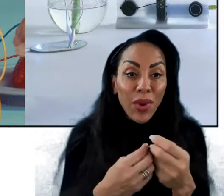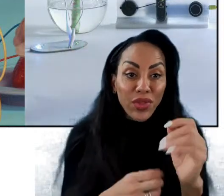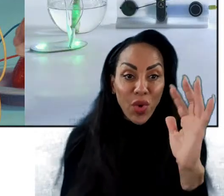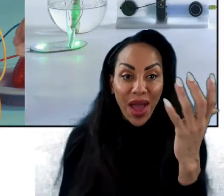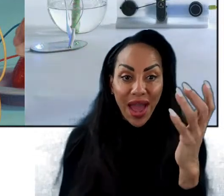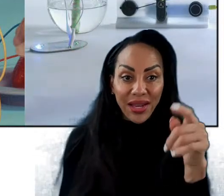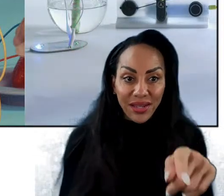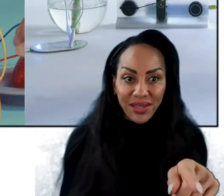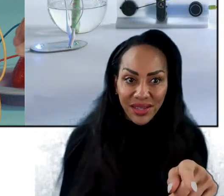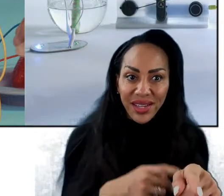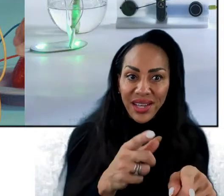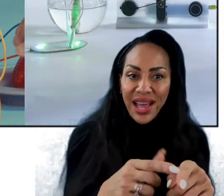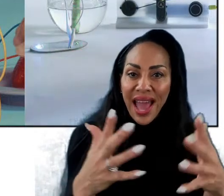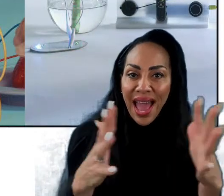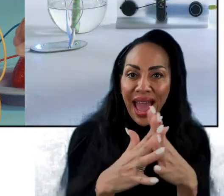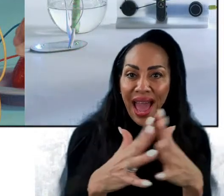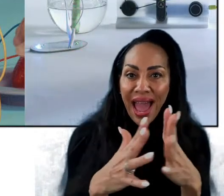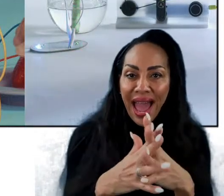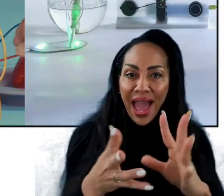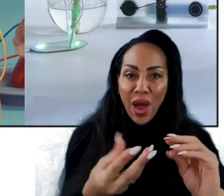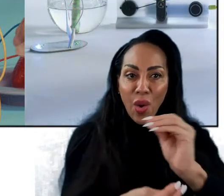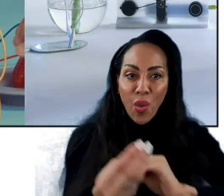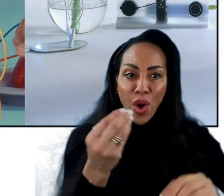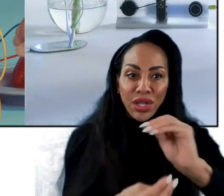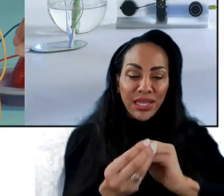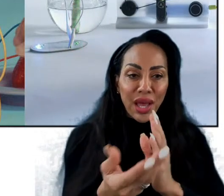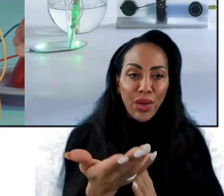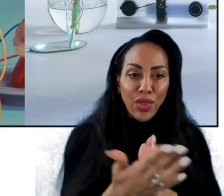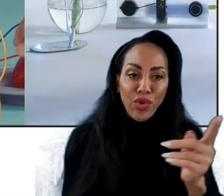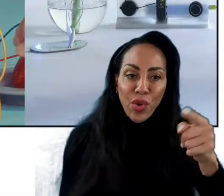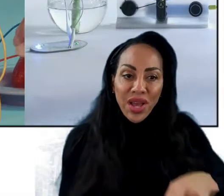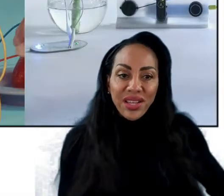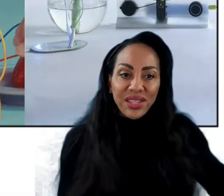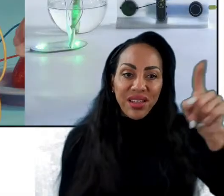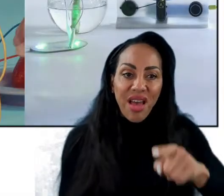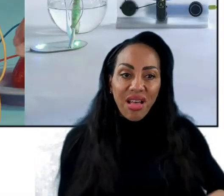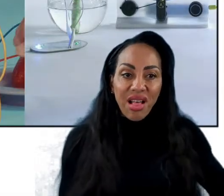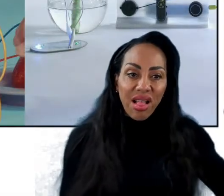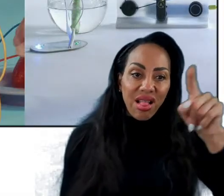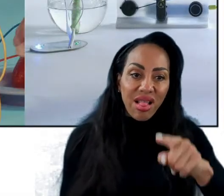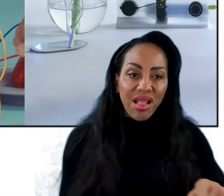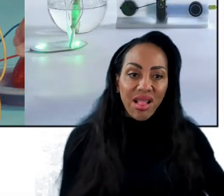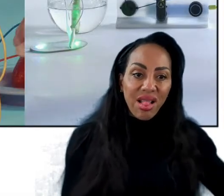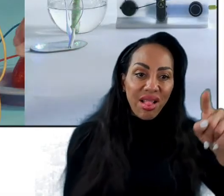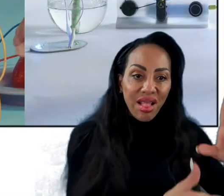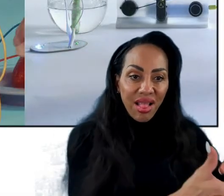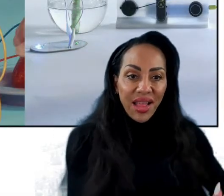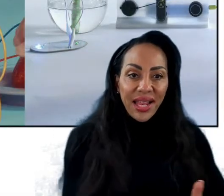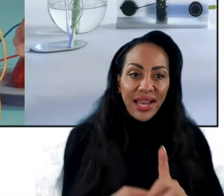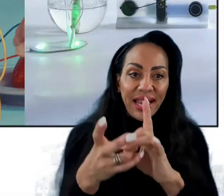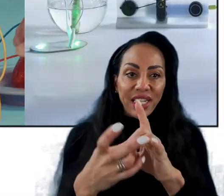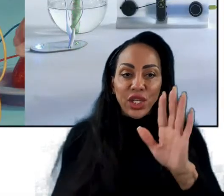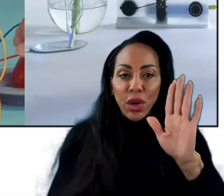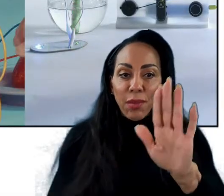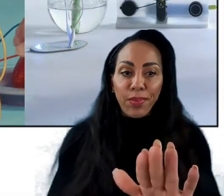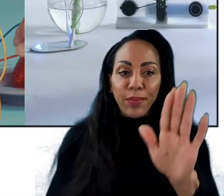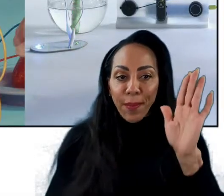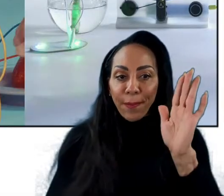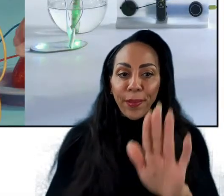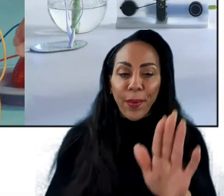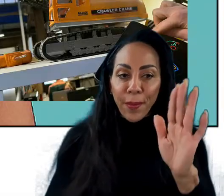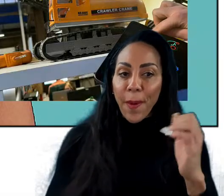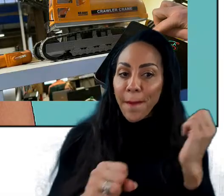a rotating turntable and someone's hand moving into it. So lots of weird and wonderful things you can do with electronic musical